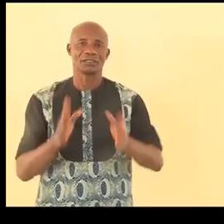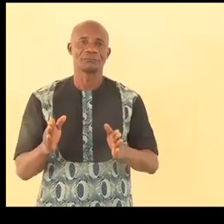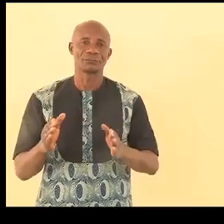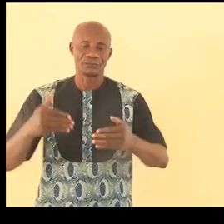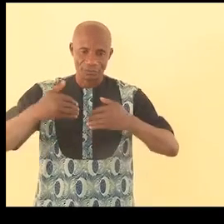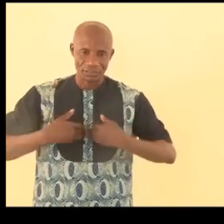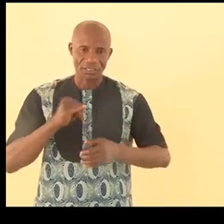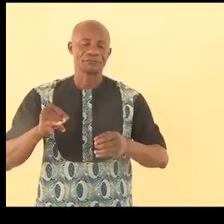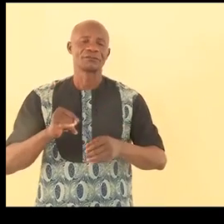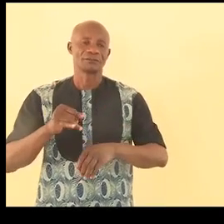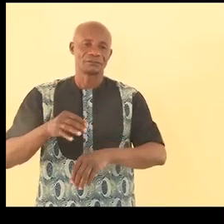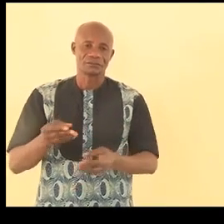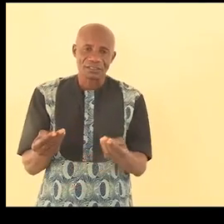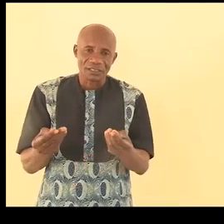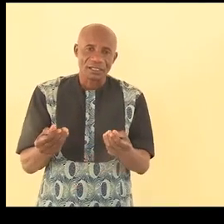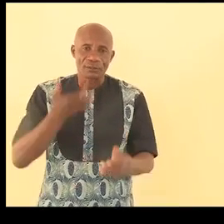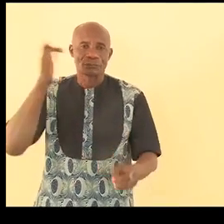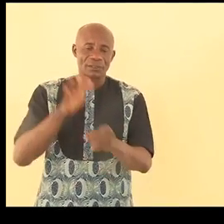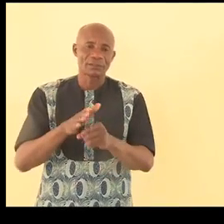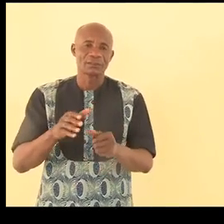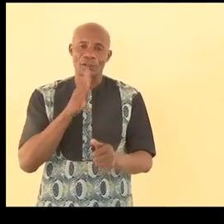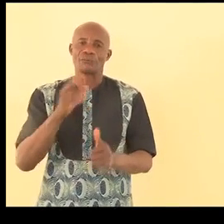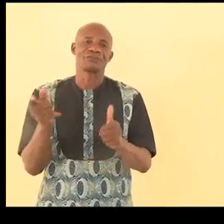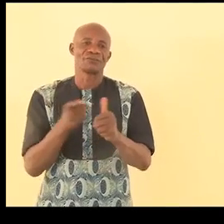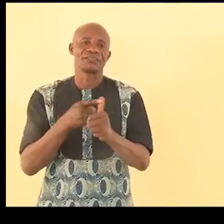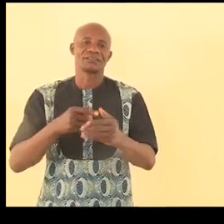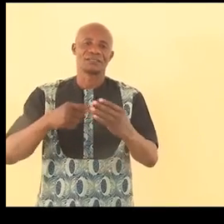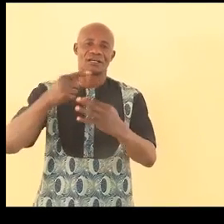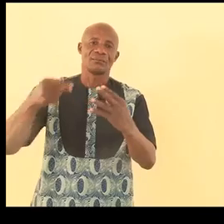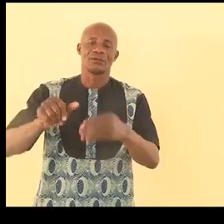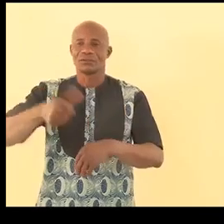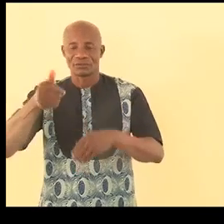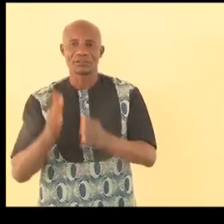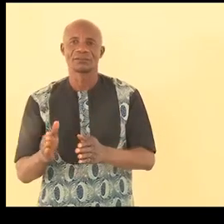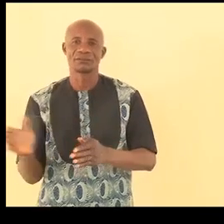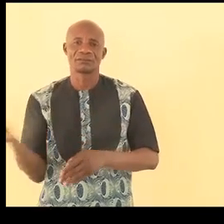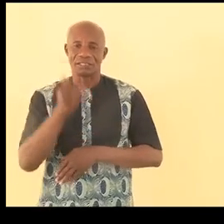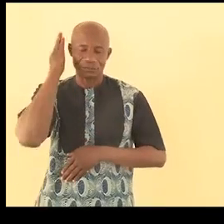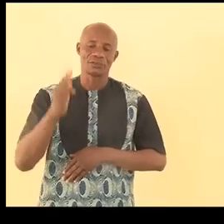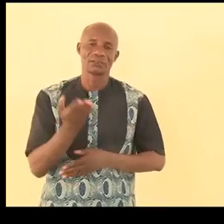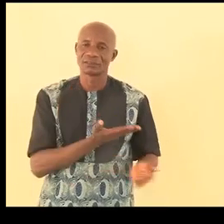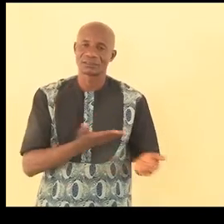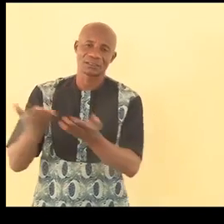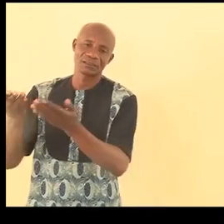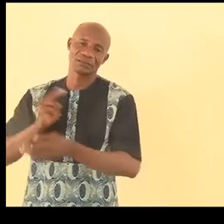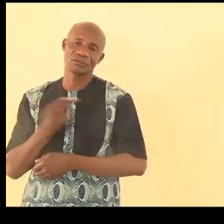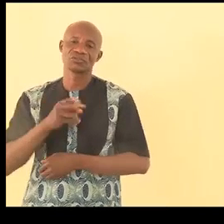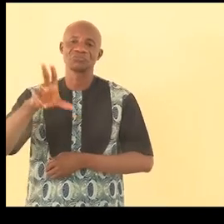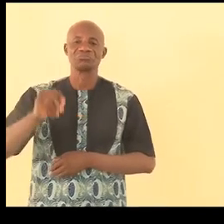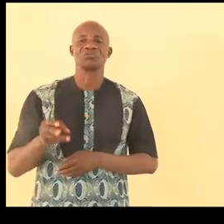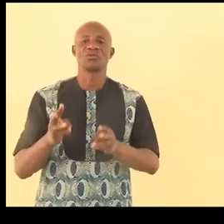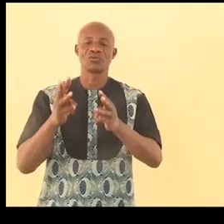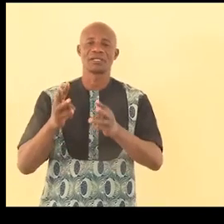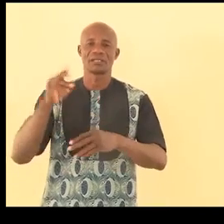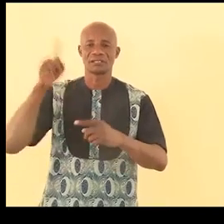enemies, possessing the land of promise, and being first among others. They will take us nowhere